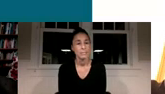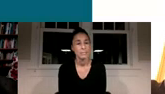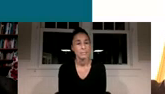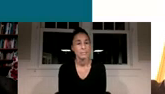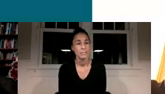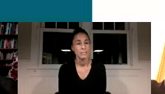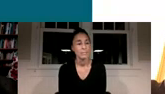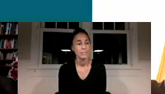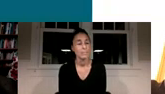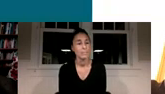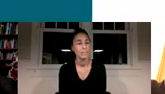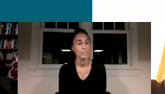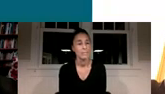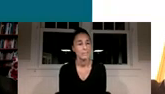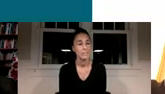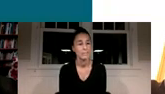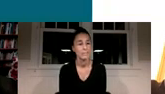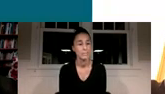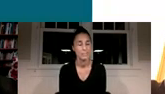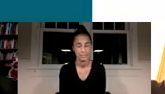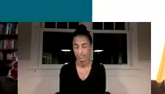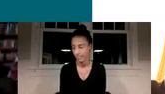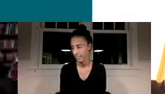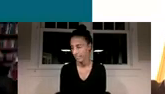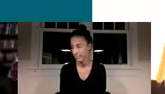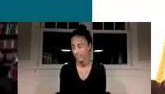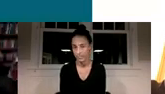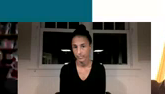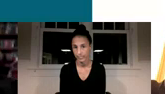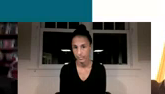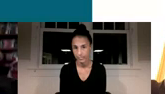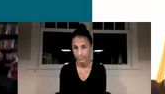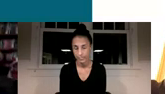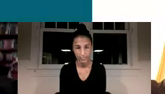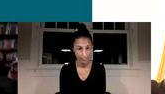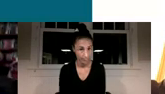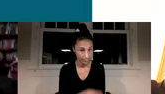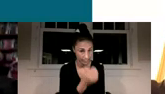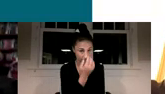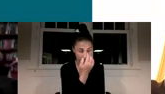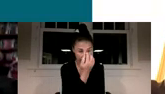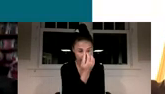and Supervisor Palchik, if you'd like to take the floor now,